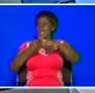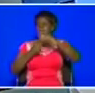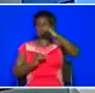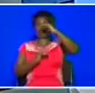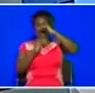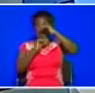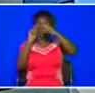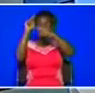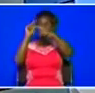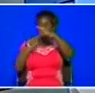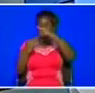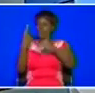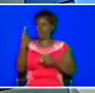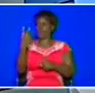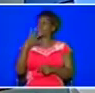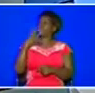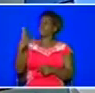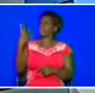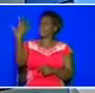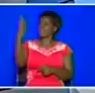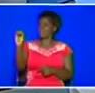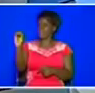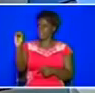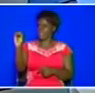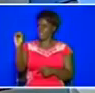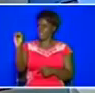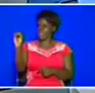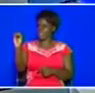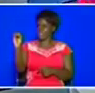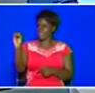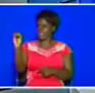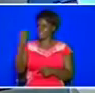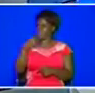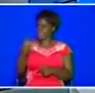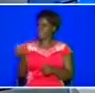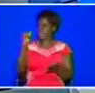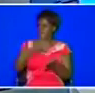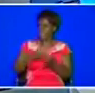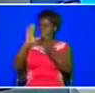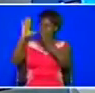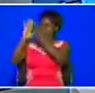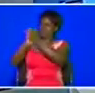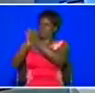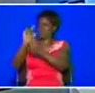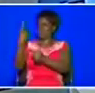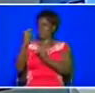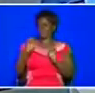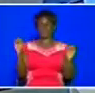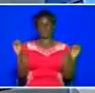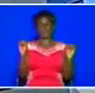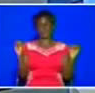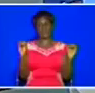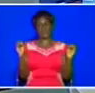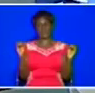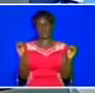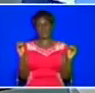to population ratio should be 1 to 450. And we cite it all the time. Jubilee will not be the first, certainly not the last.